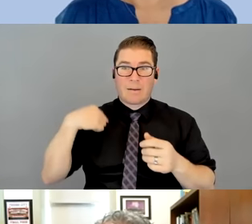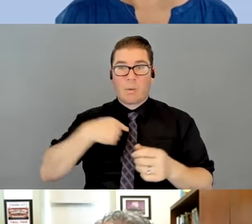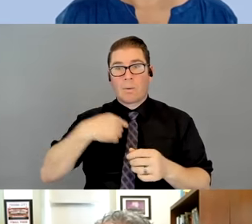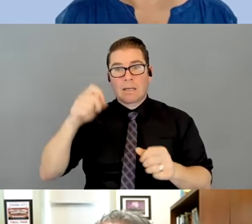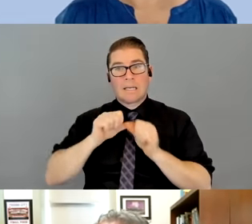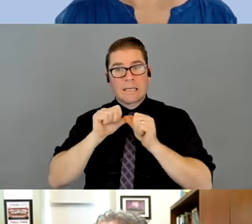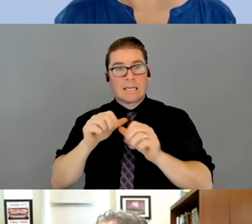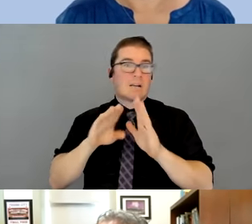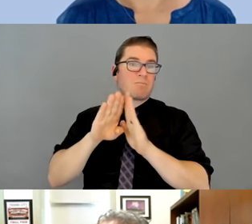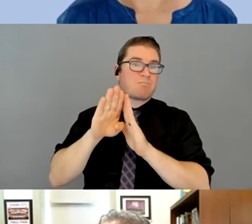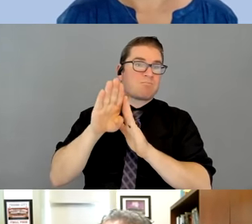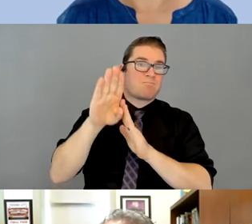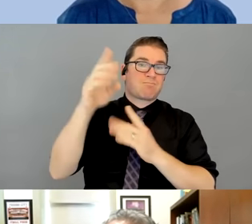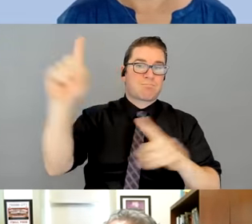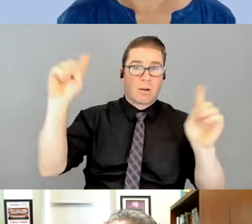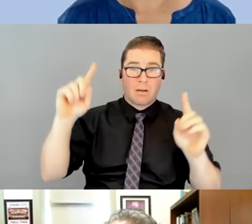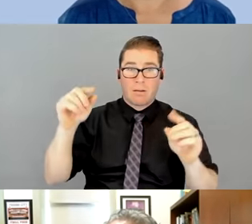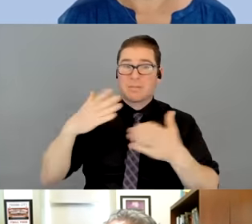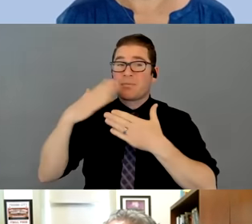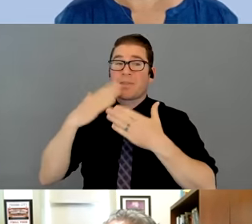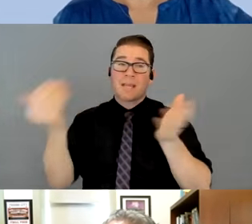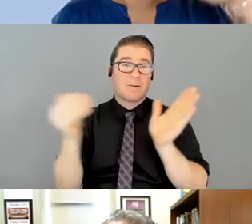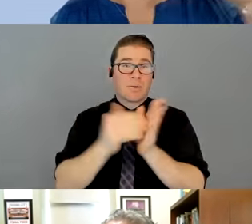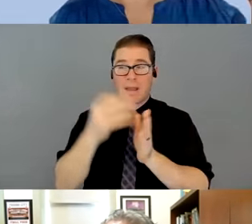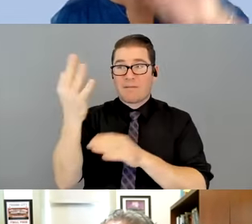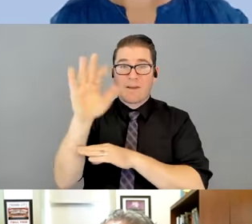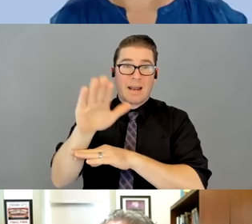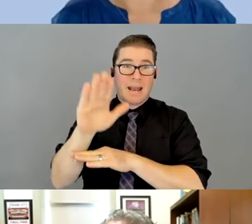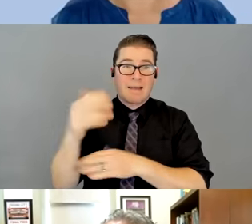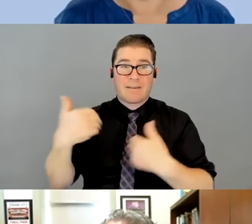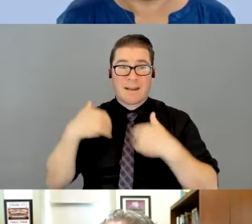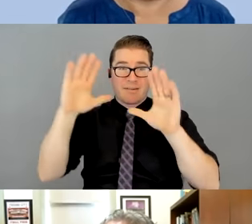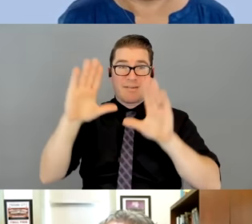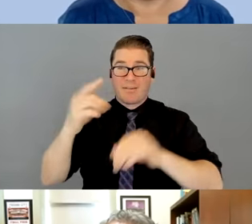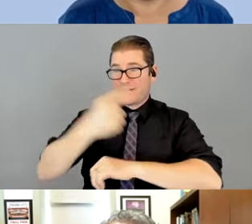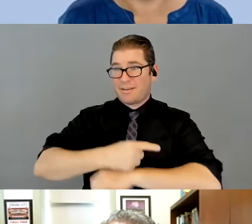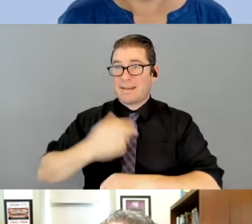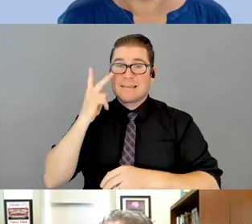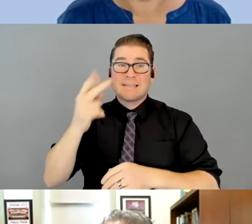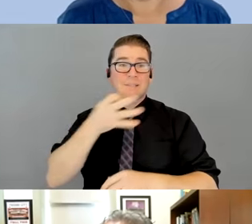thank you all again. Have a great Friday afternoon and we'll see you soon.